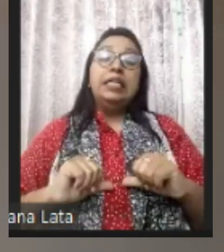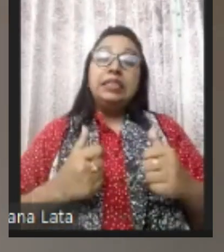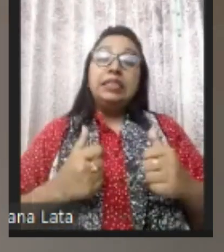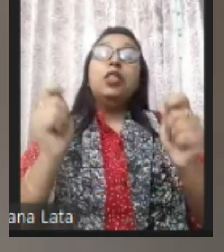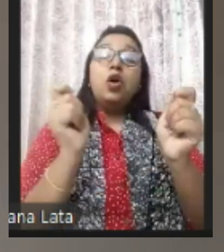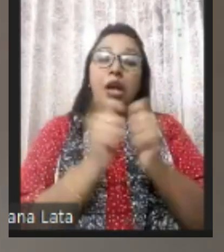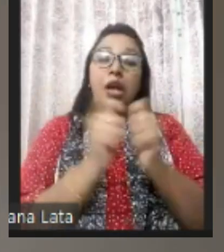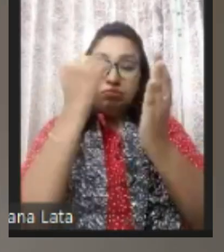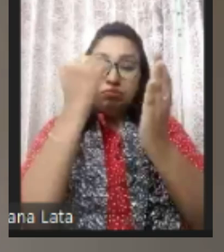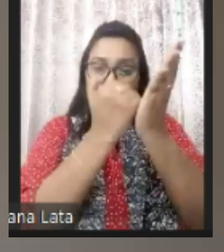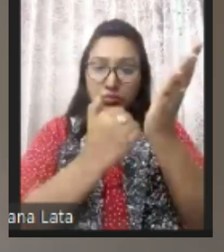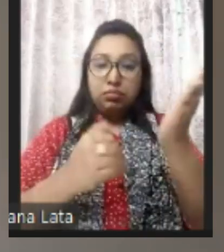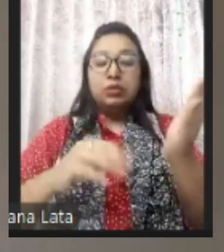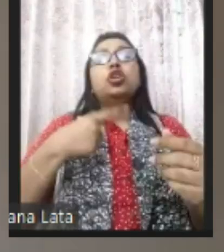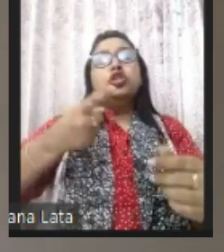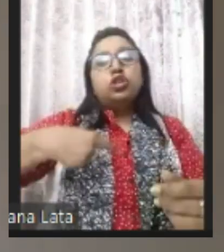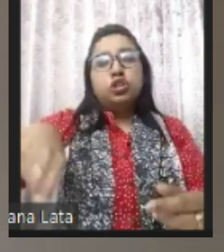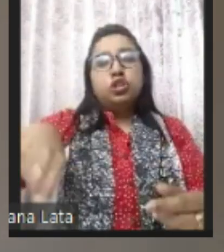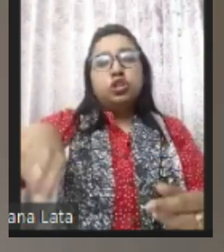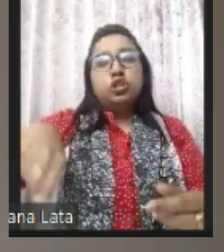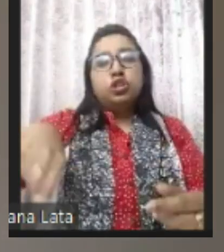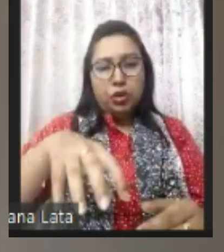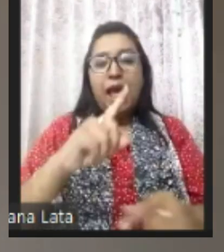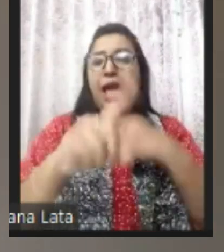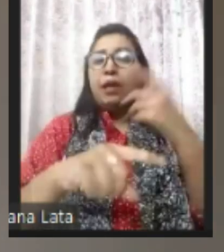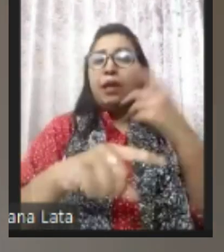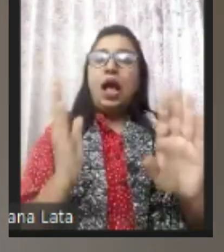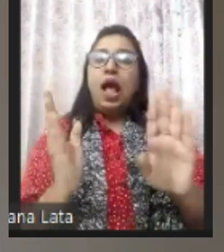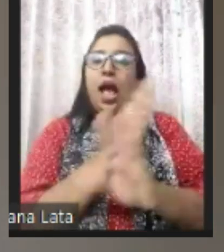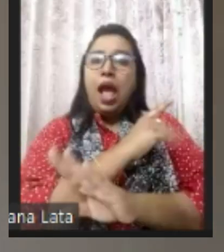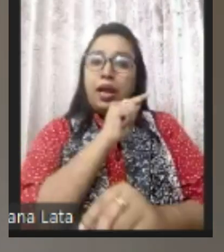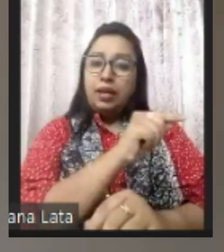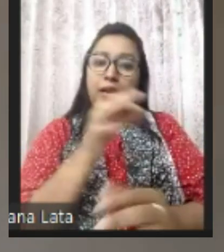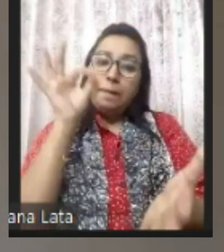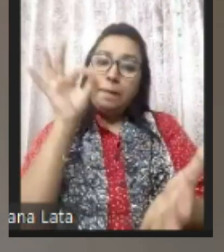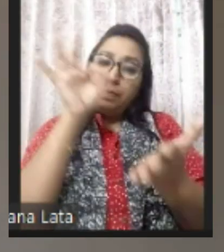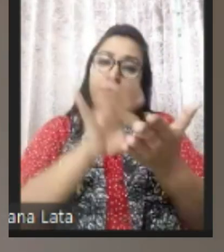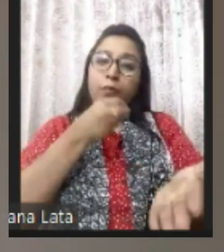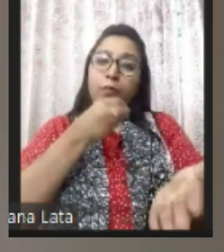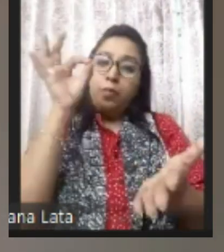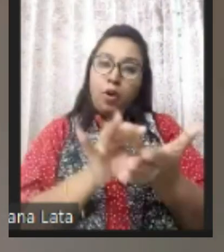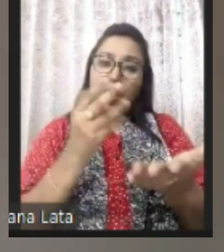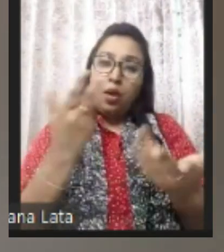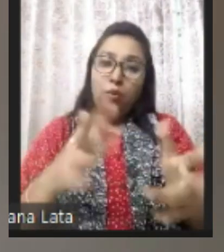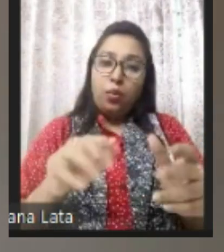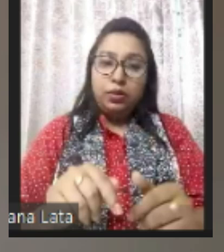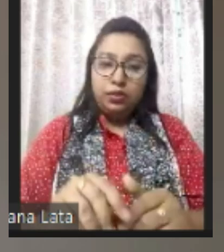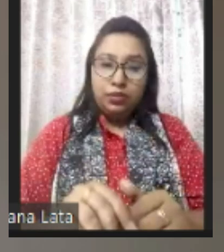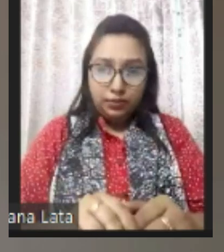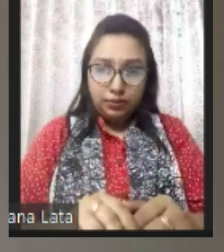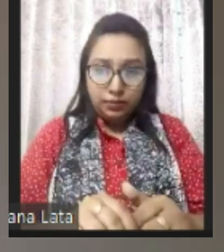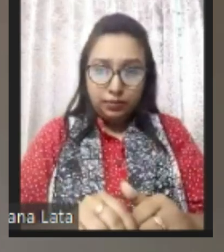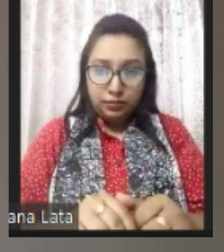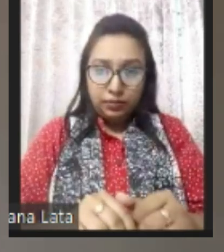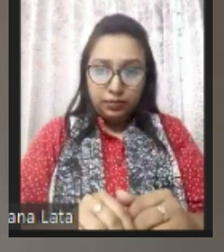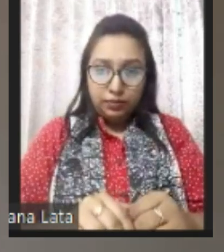countries by last year and to be applied by 2025. Now,